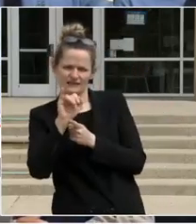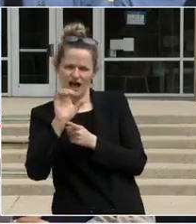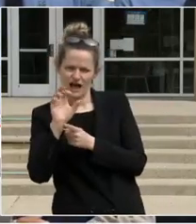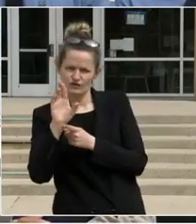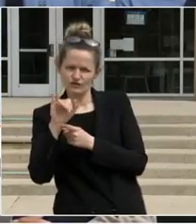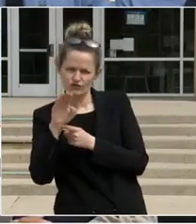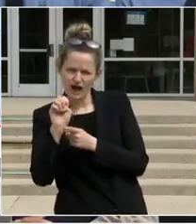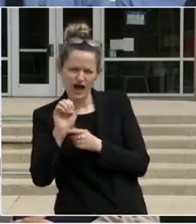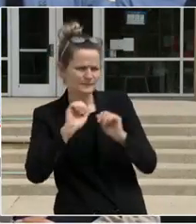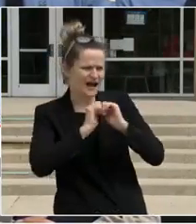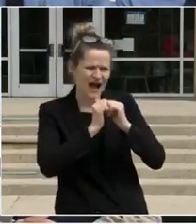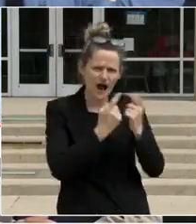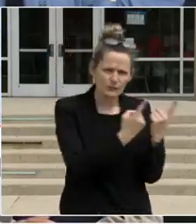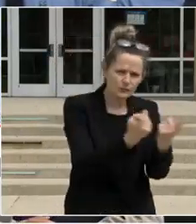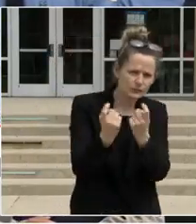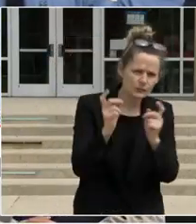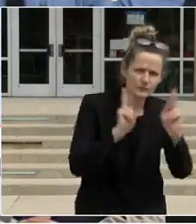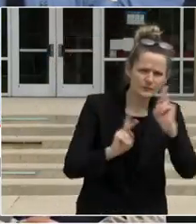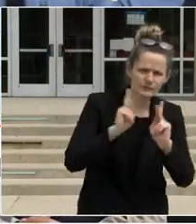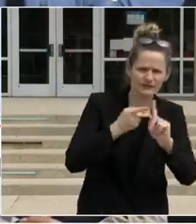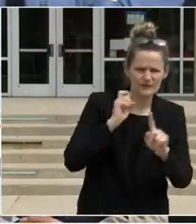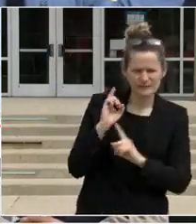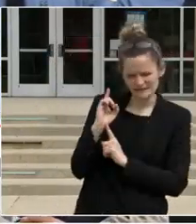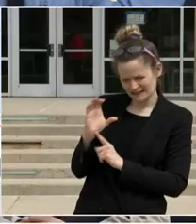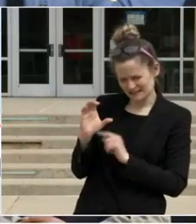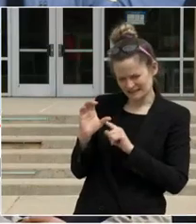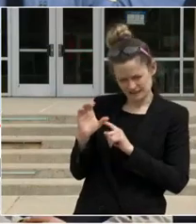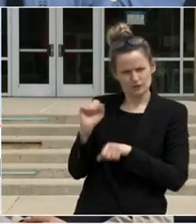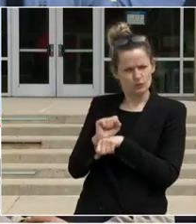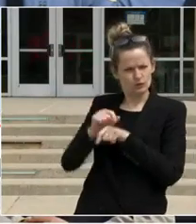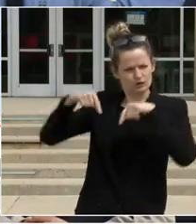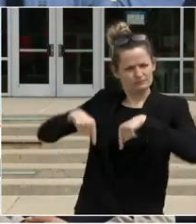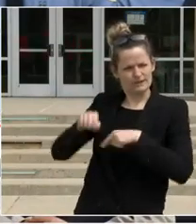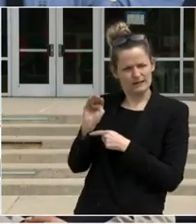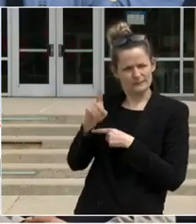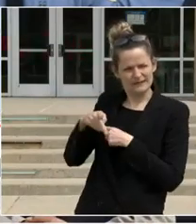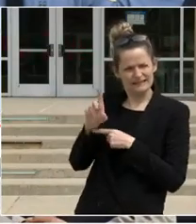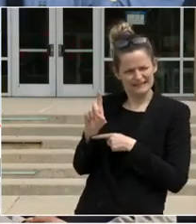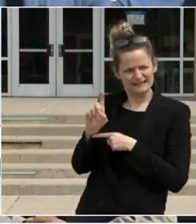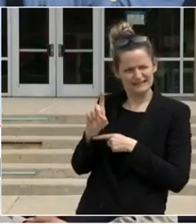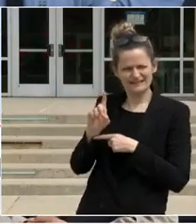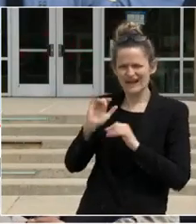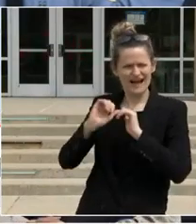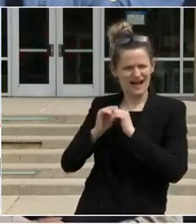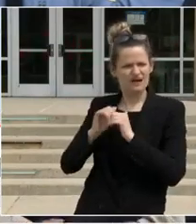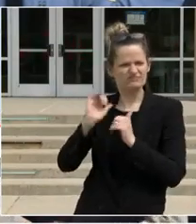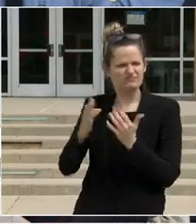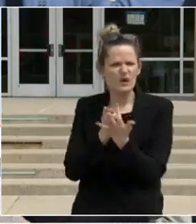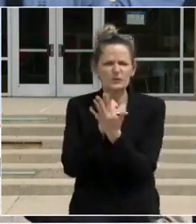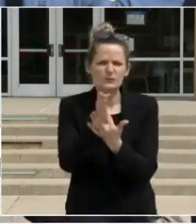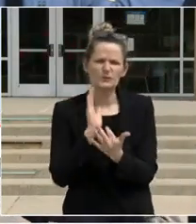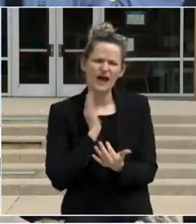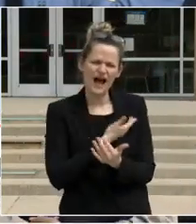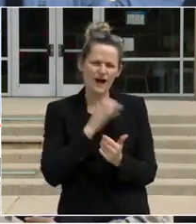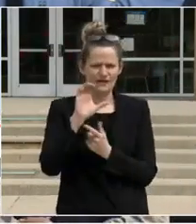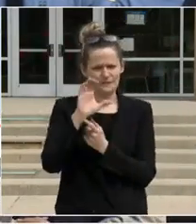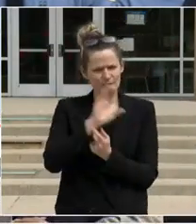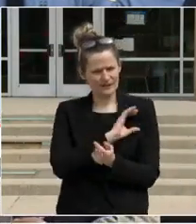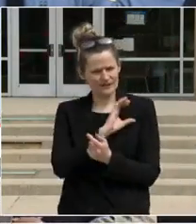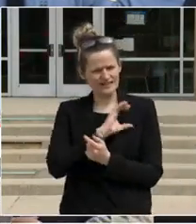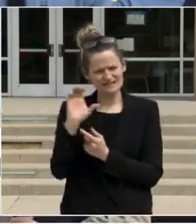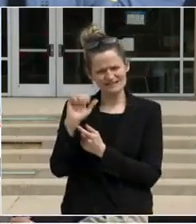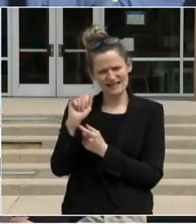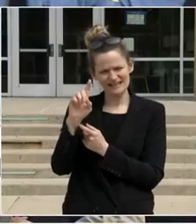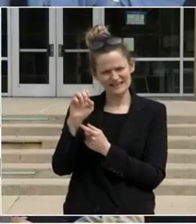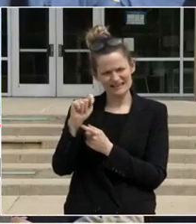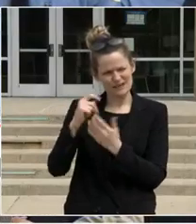homegrown talent for the Metropolitan Police Department is through our Police Cadet program. Let me tell you a little bit about our police